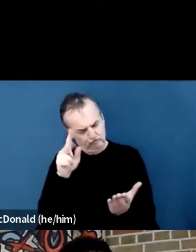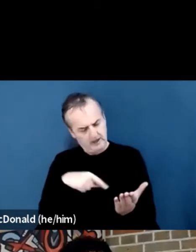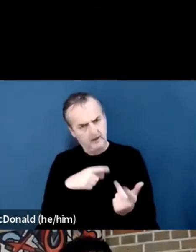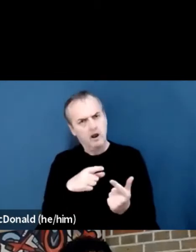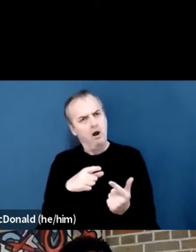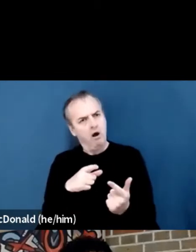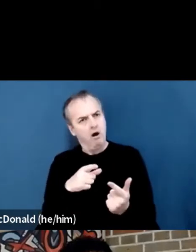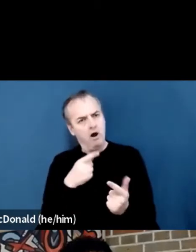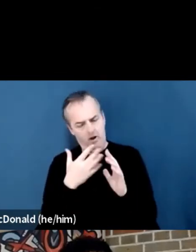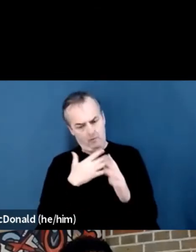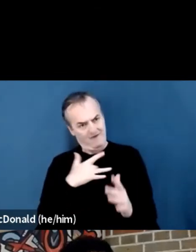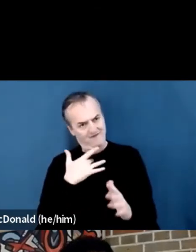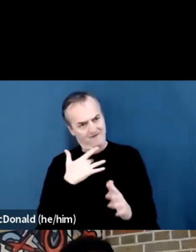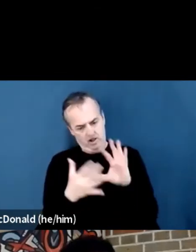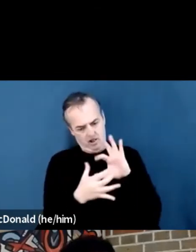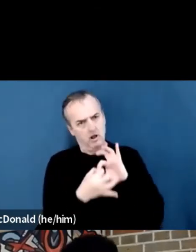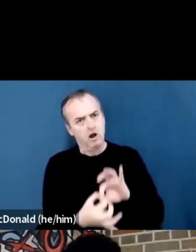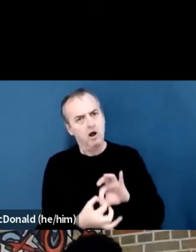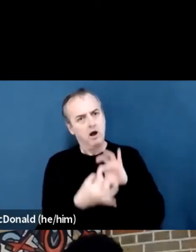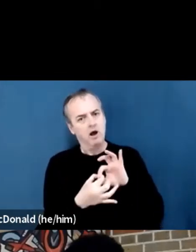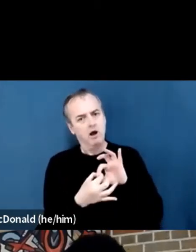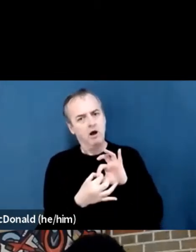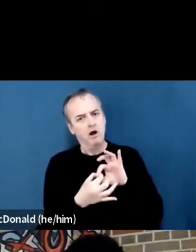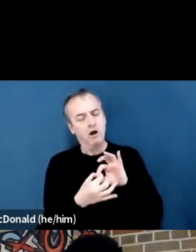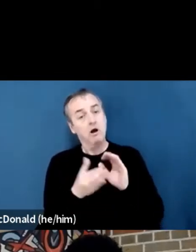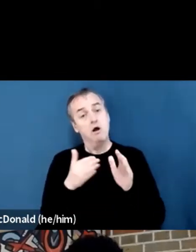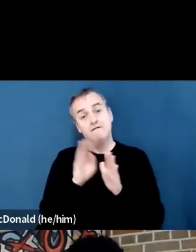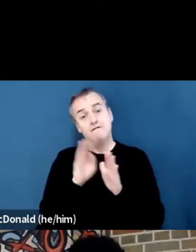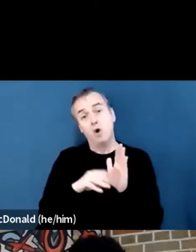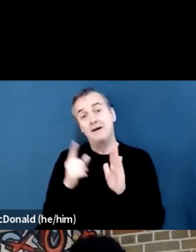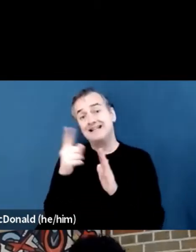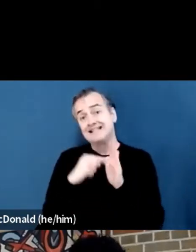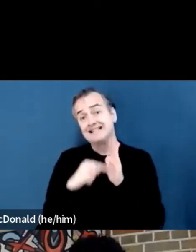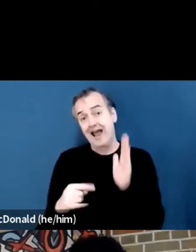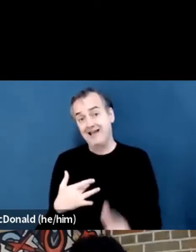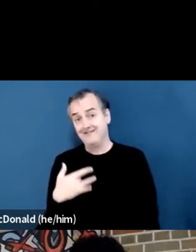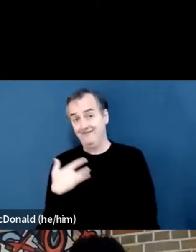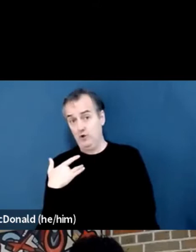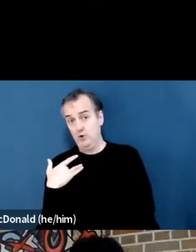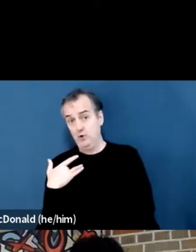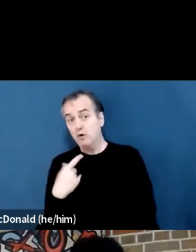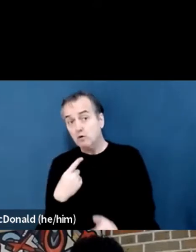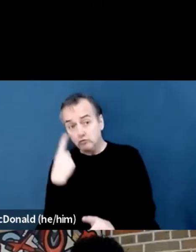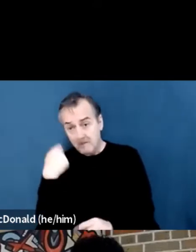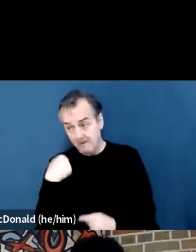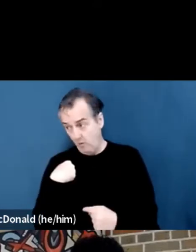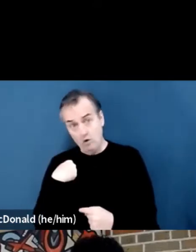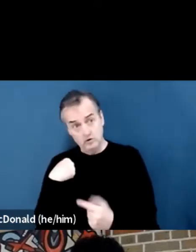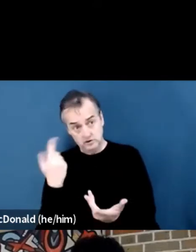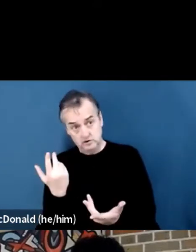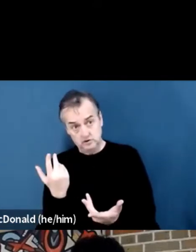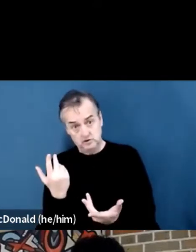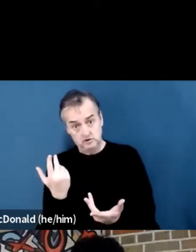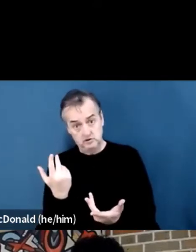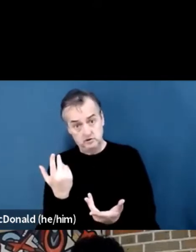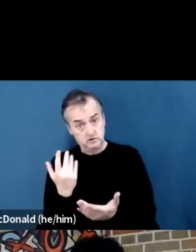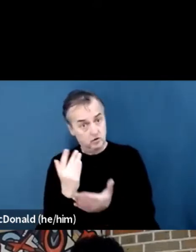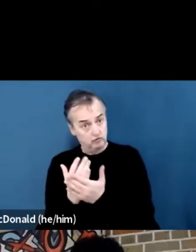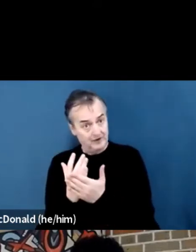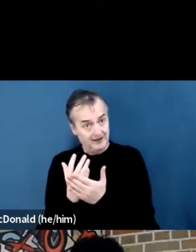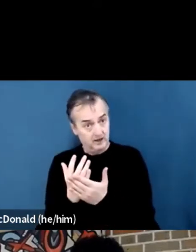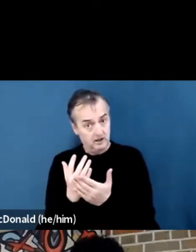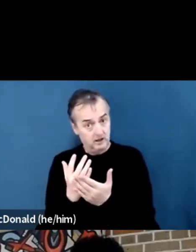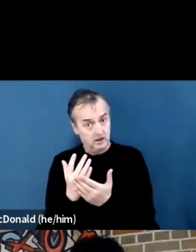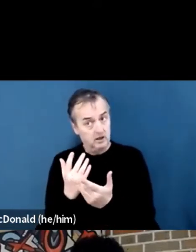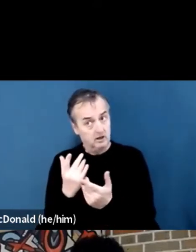care. From a Sky perspective, I think the thing to remember with us is that because it is a